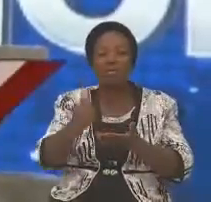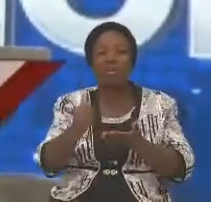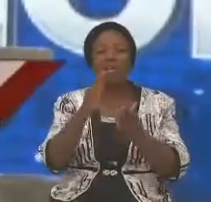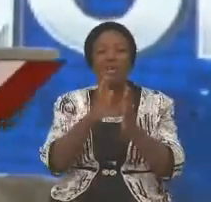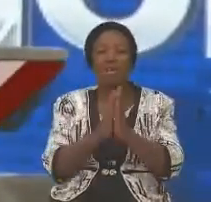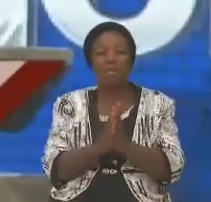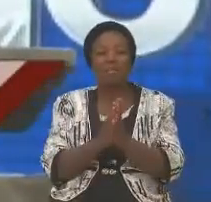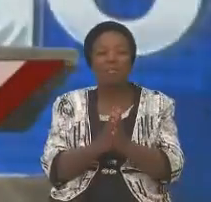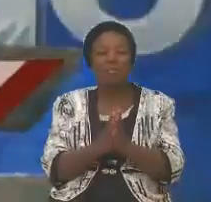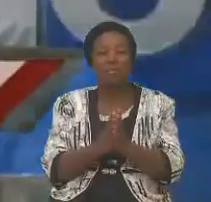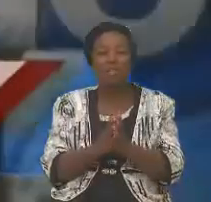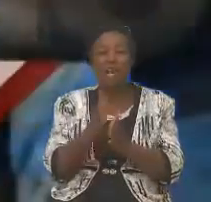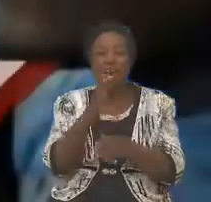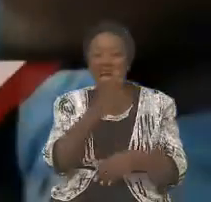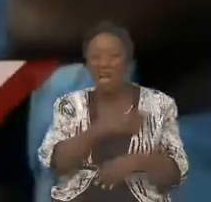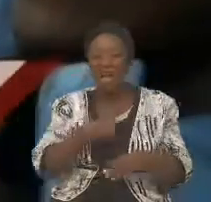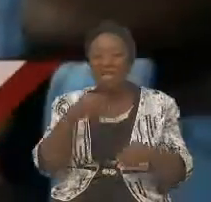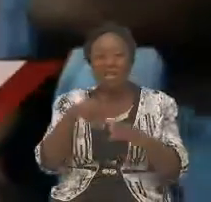good amen.